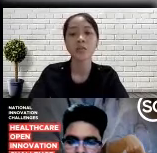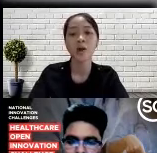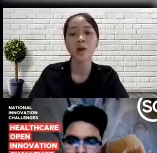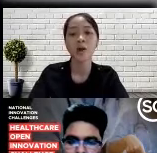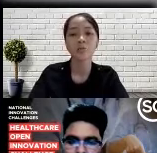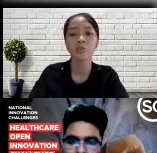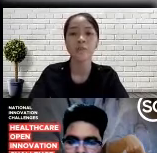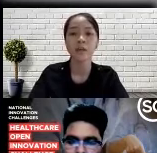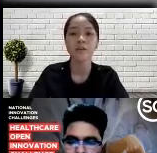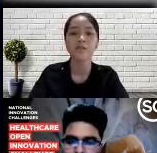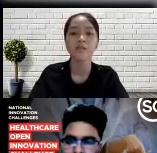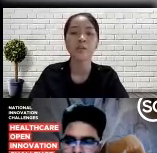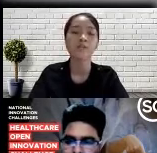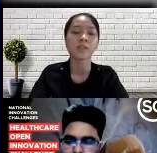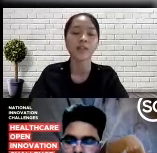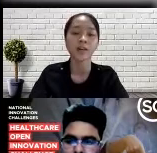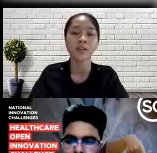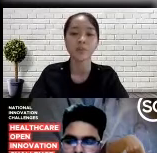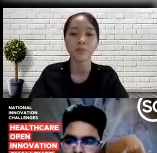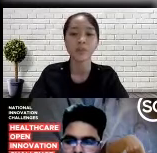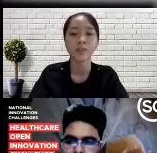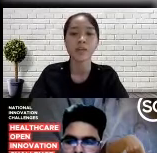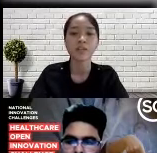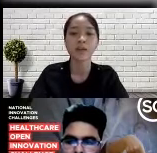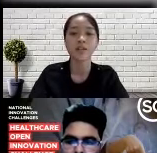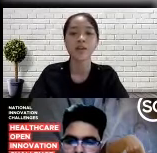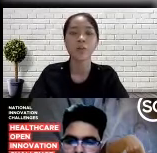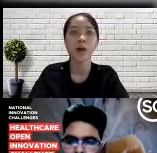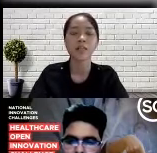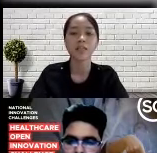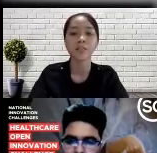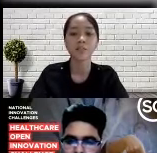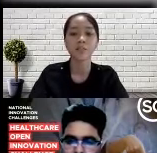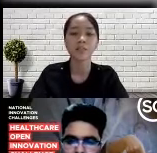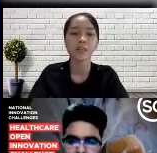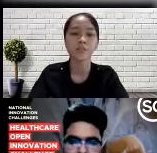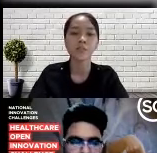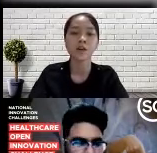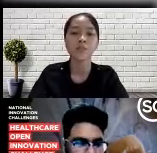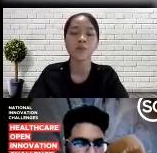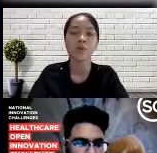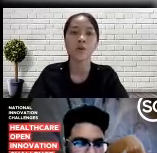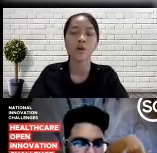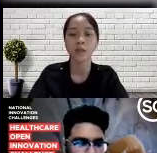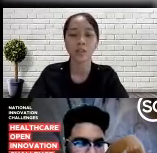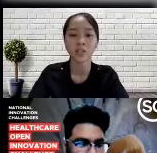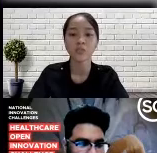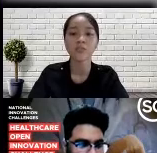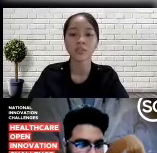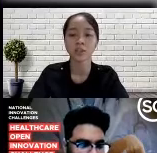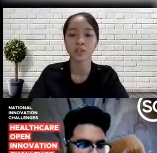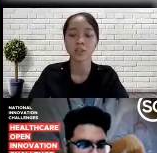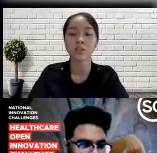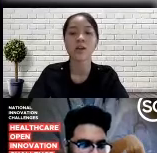typically the ones who recommend for modified diet and fluids, depending on what is deemed to be safe for a patient